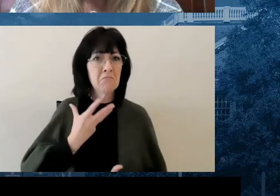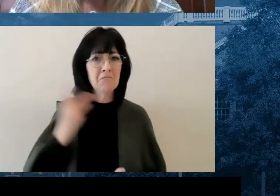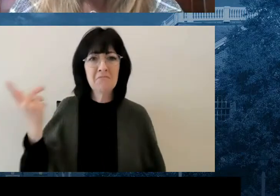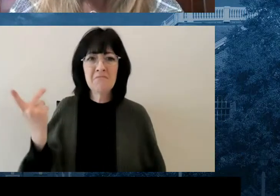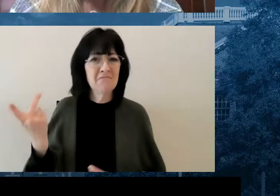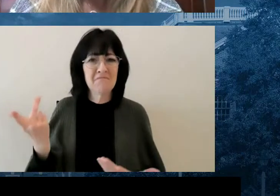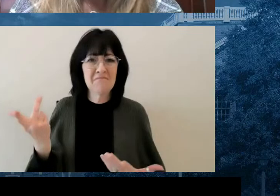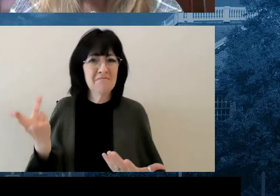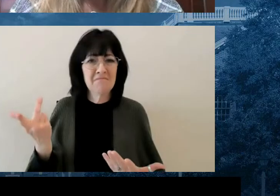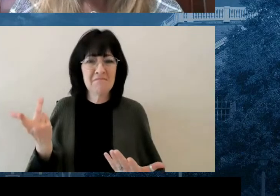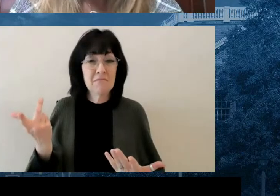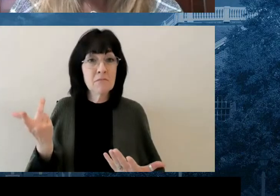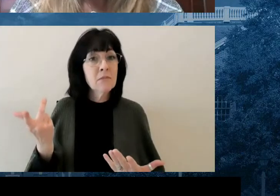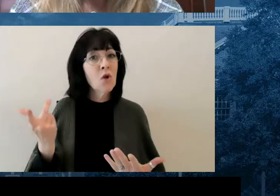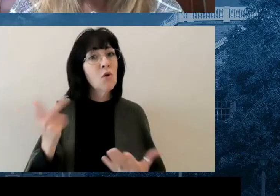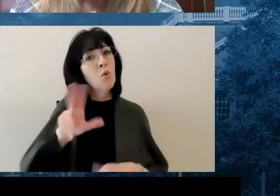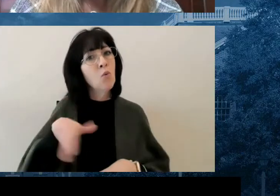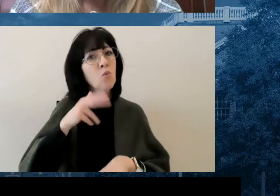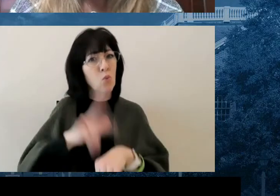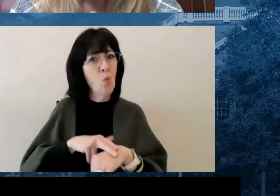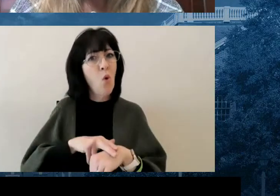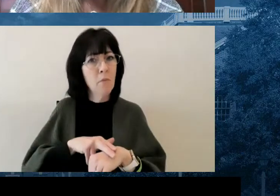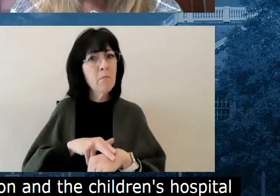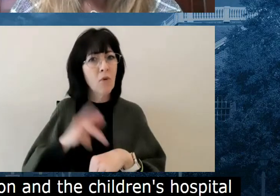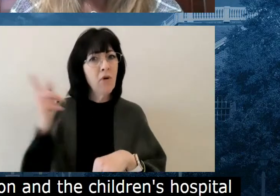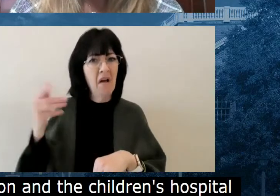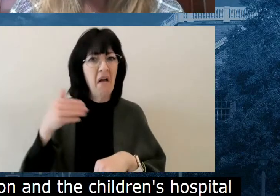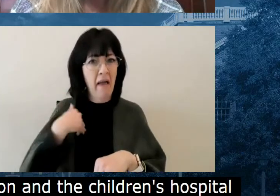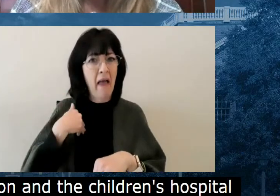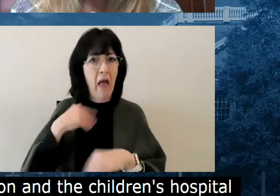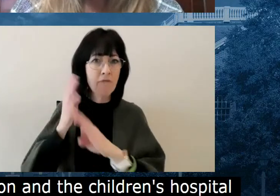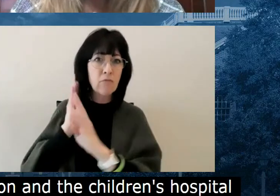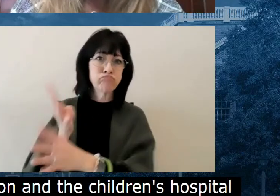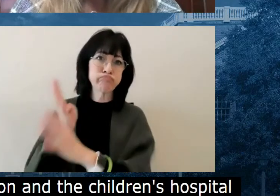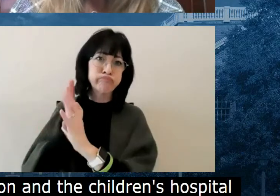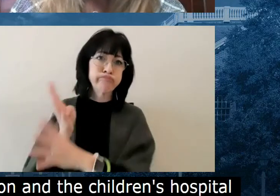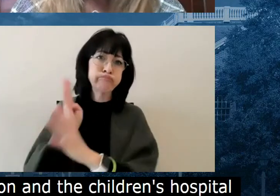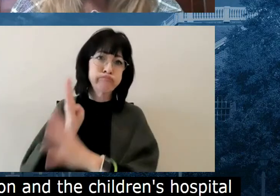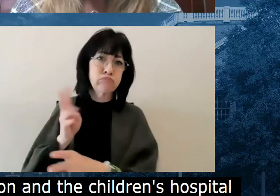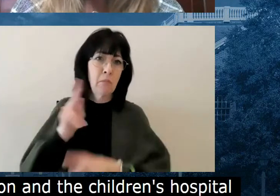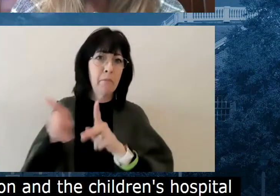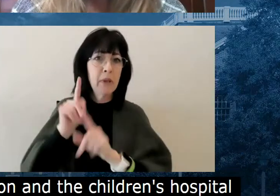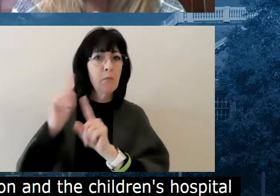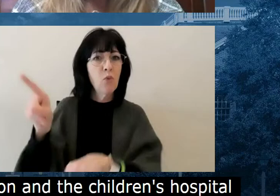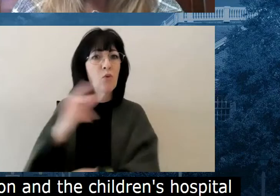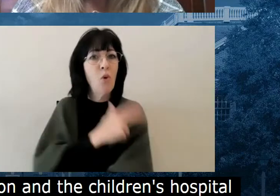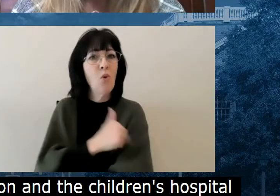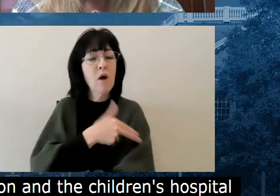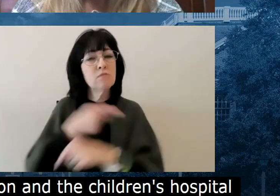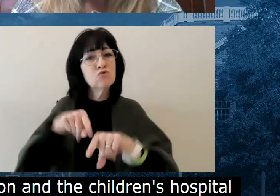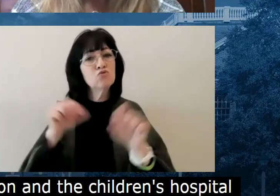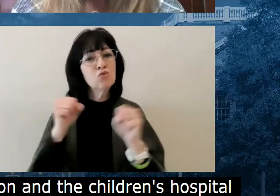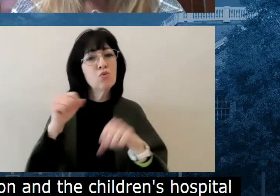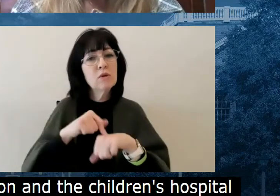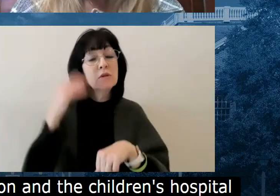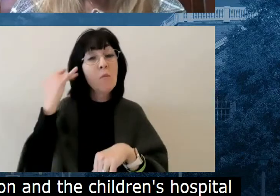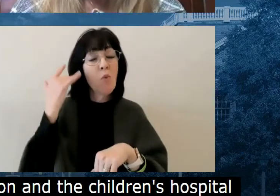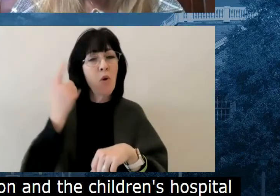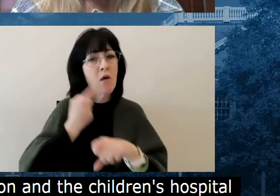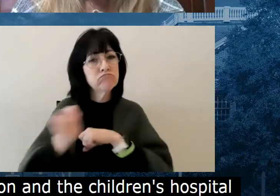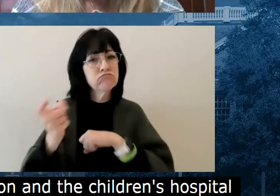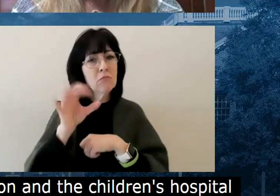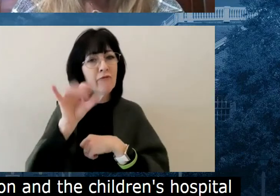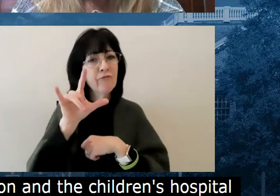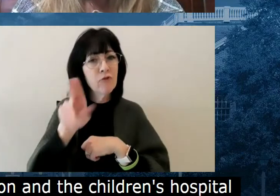among children who normally would be coming into the hospital. That's a tremendous benefit of voluntary efforts and, in that case,